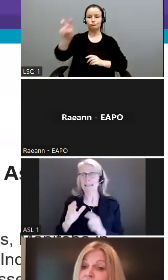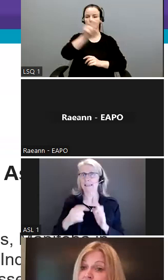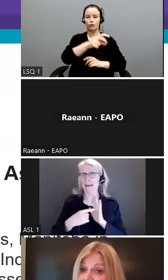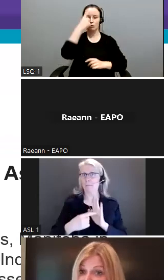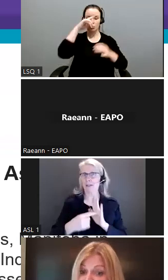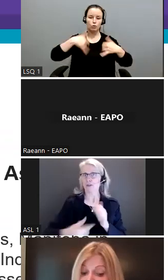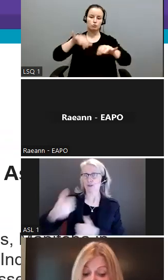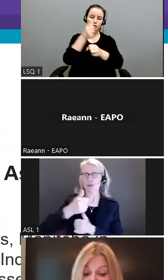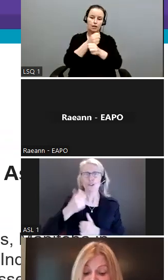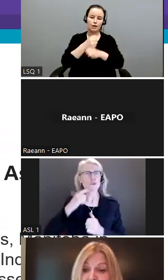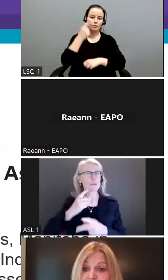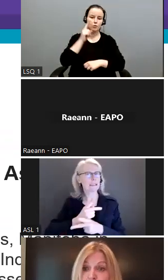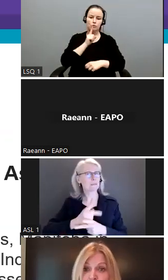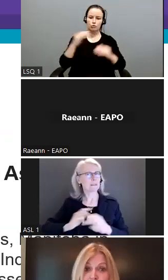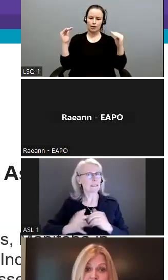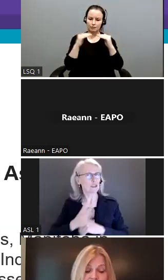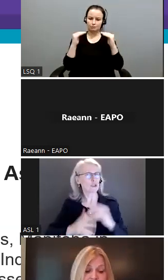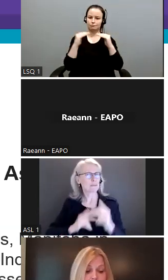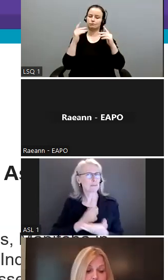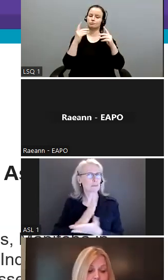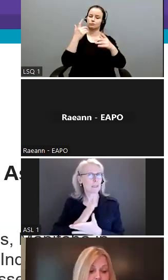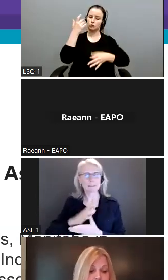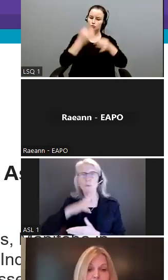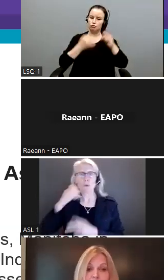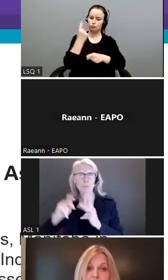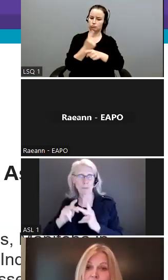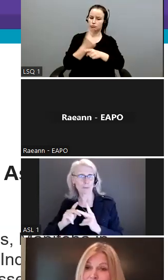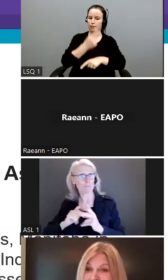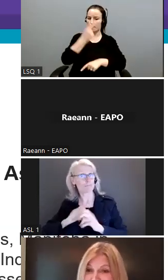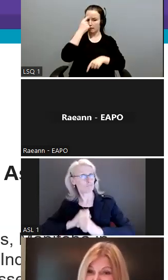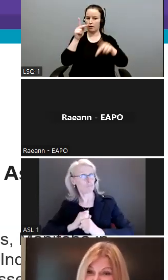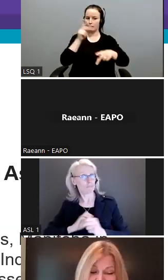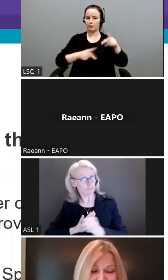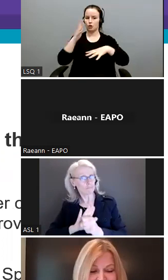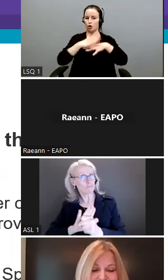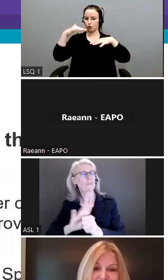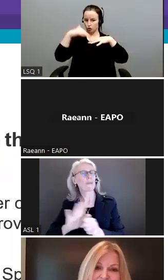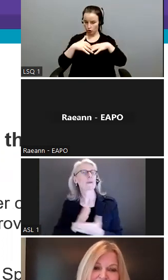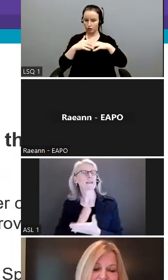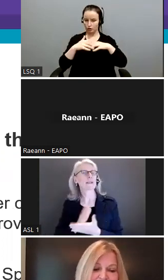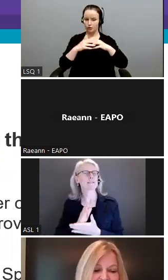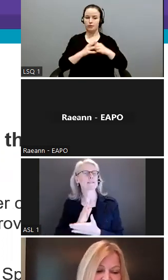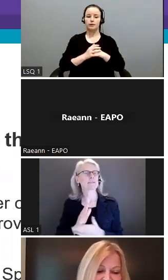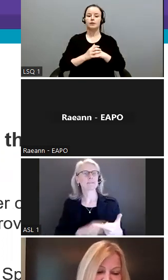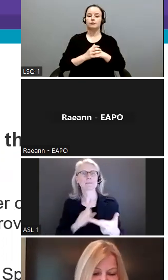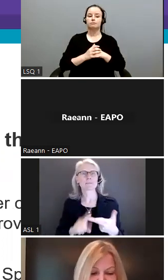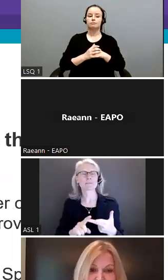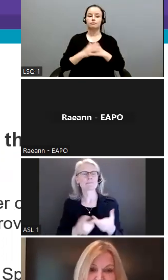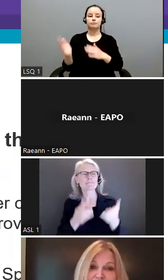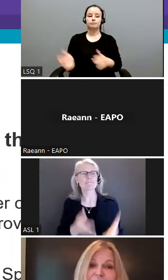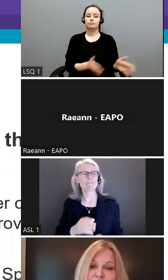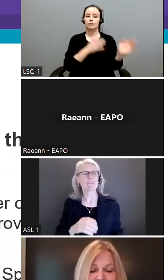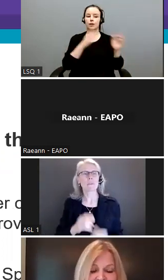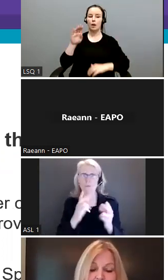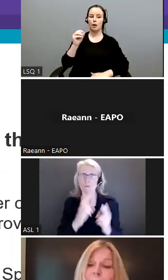justice for Indigenous people and for older persons. Our next speaker is His Excellency Bob